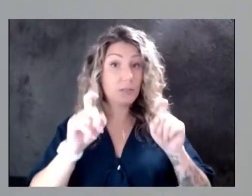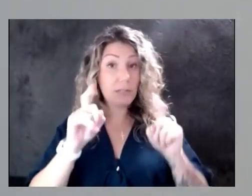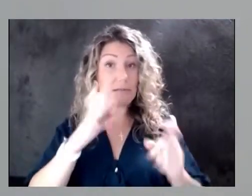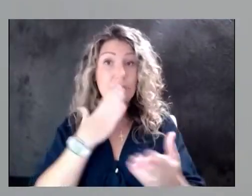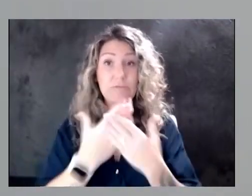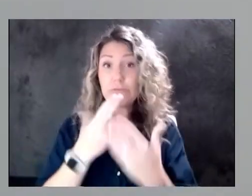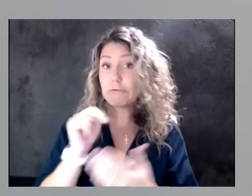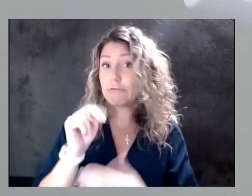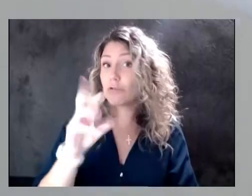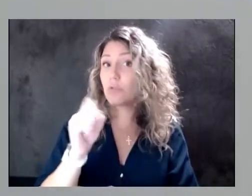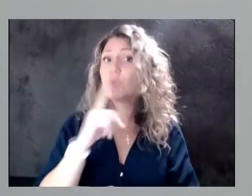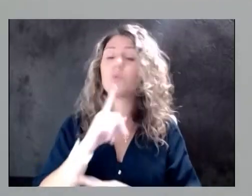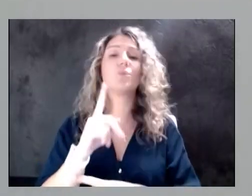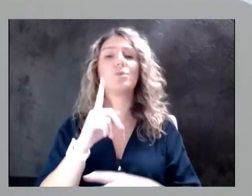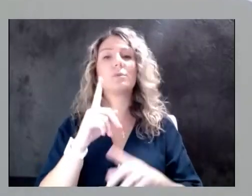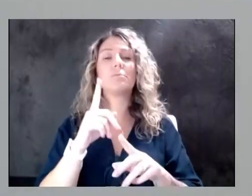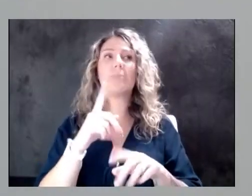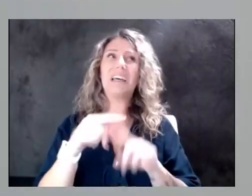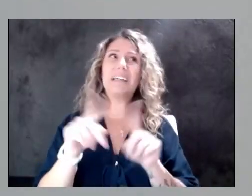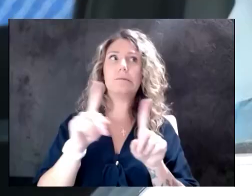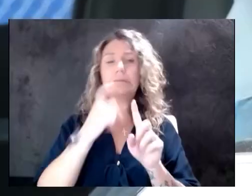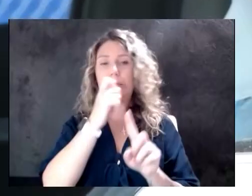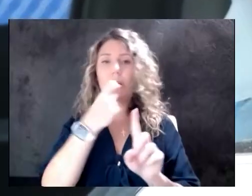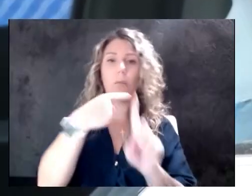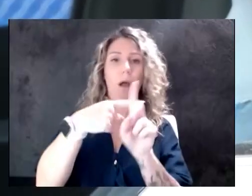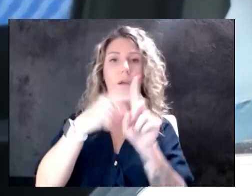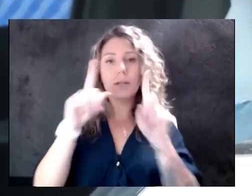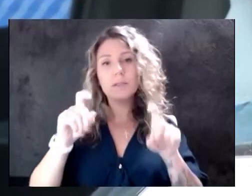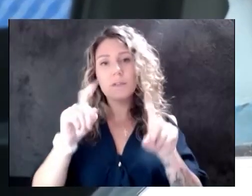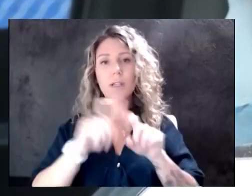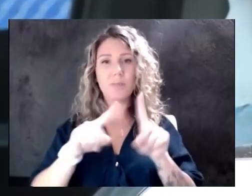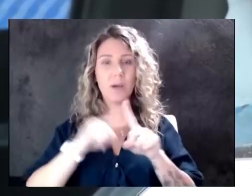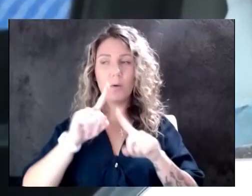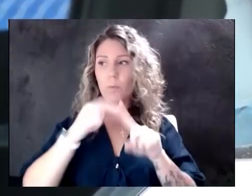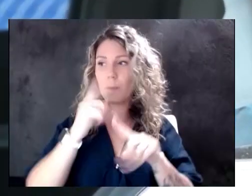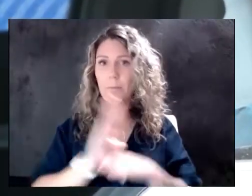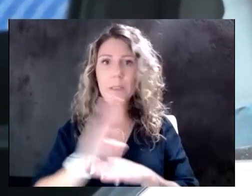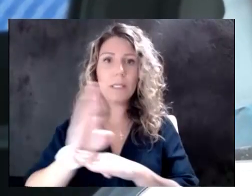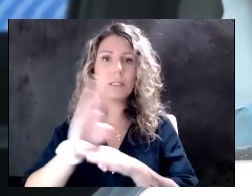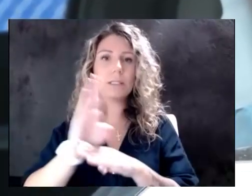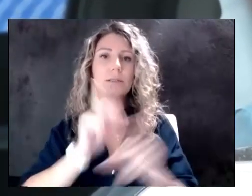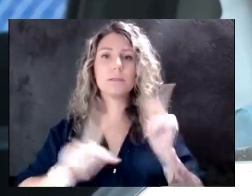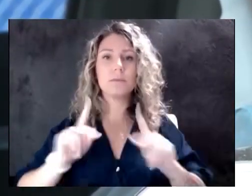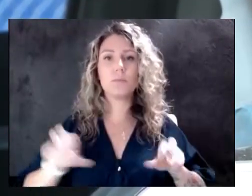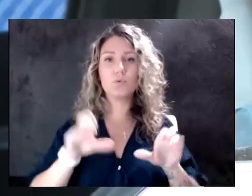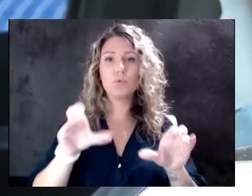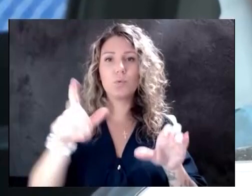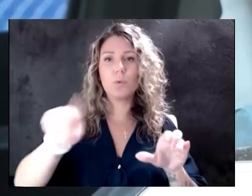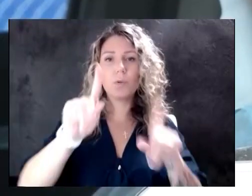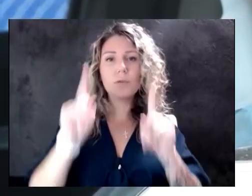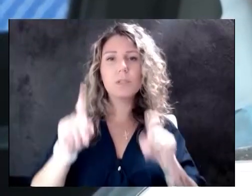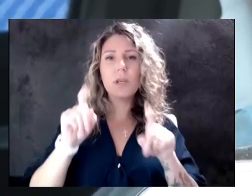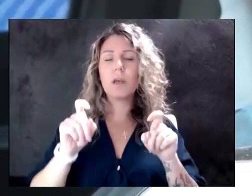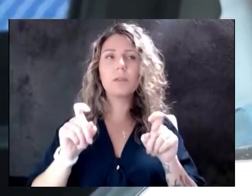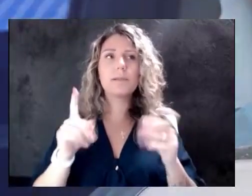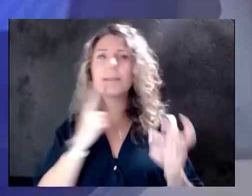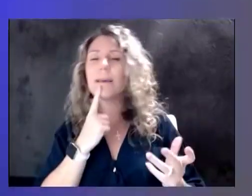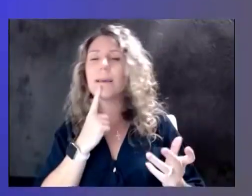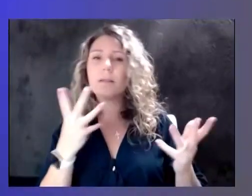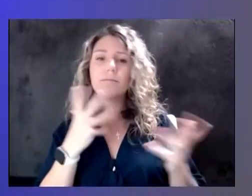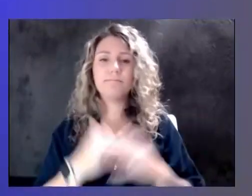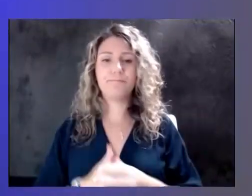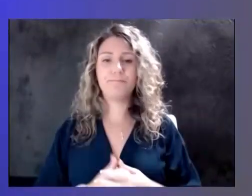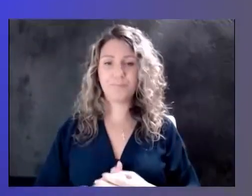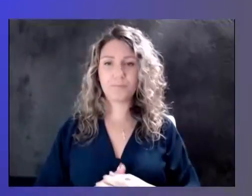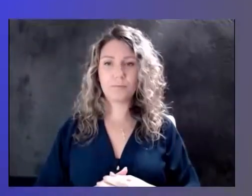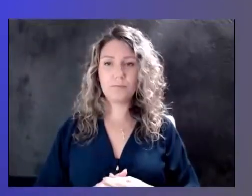positive tests. But what does it tell you when you're busy like this and people are getting these tests done? What does it say about? Yeah, I mean, I think that it gives